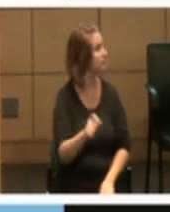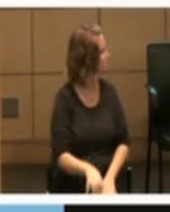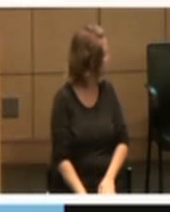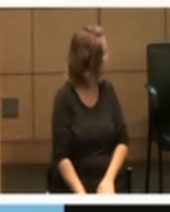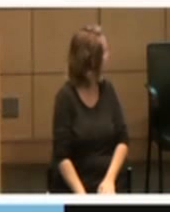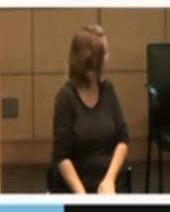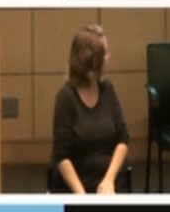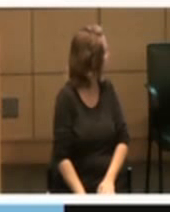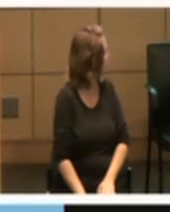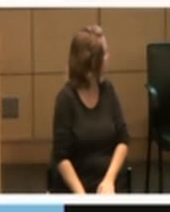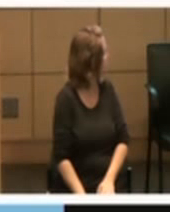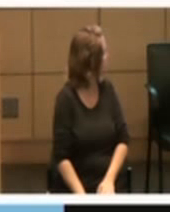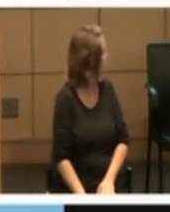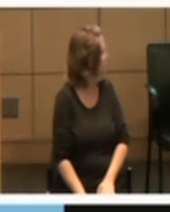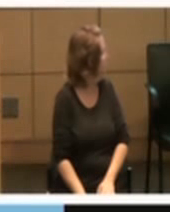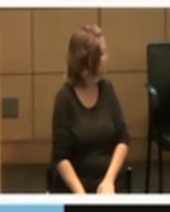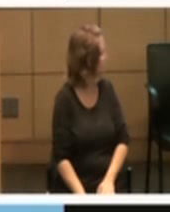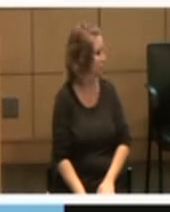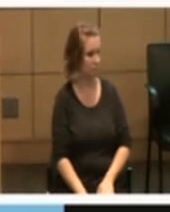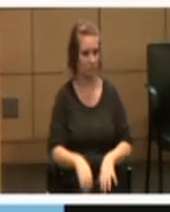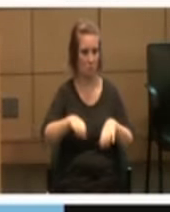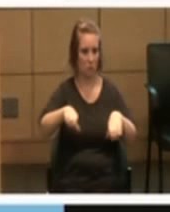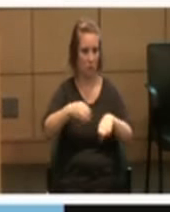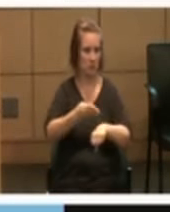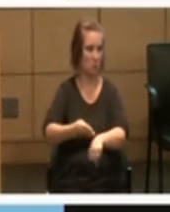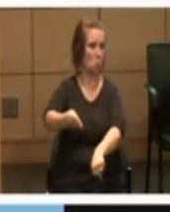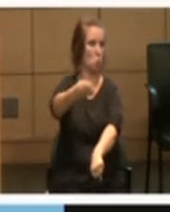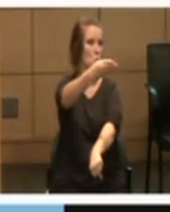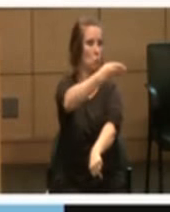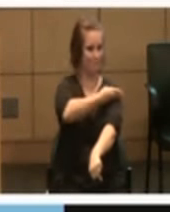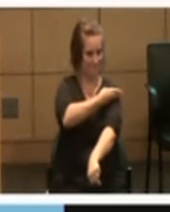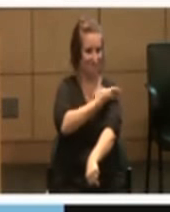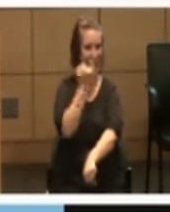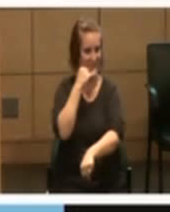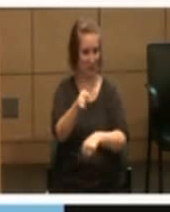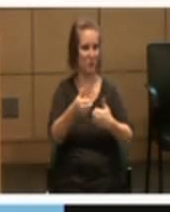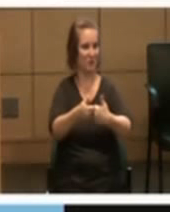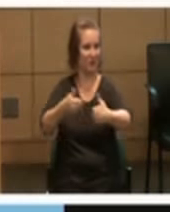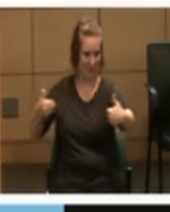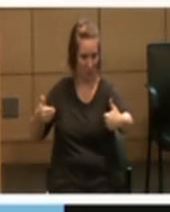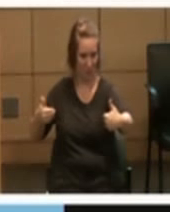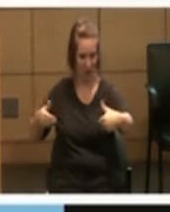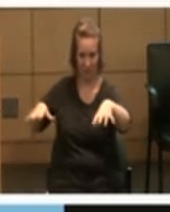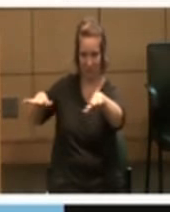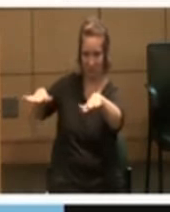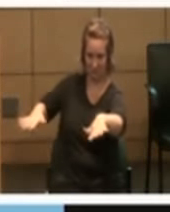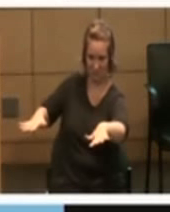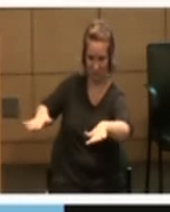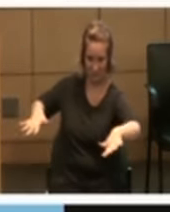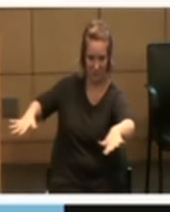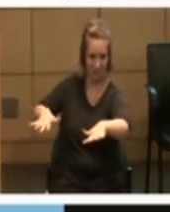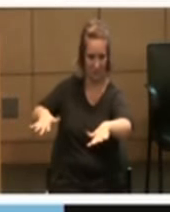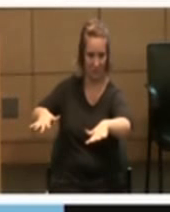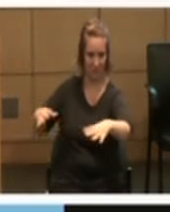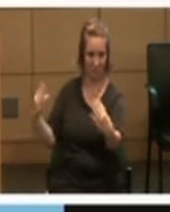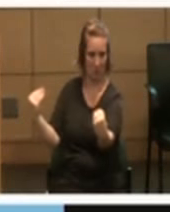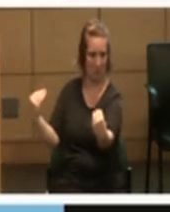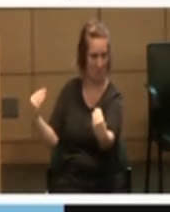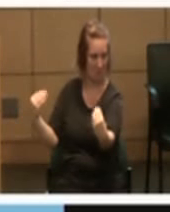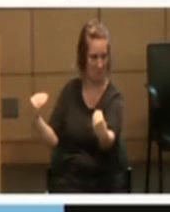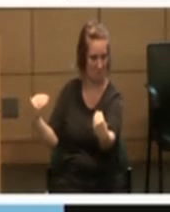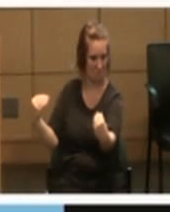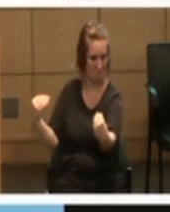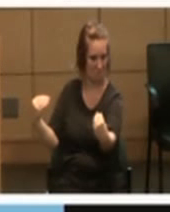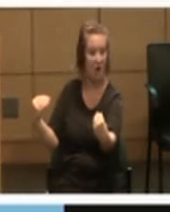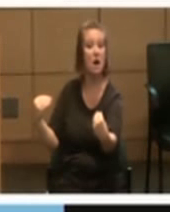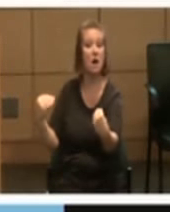there's this huge improvement in performance when we spatially separate the target and the masker stimuli. And the listener has access